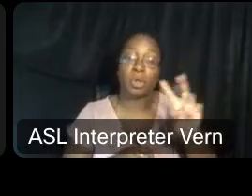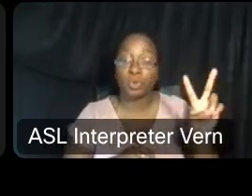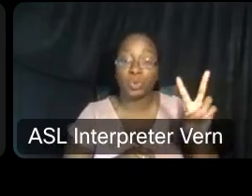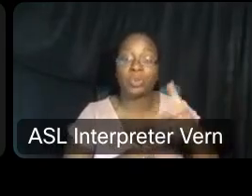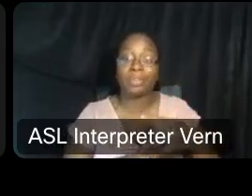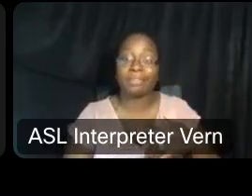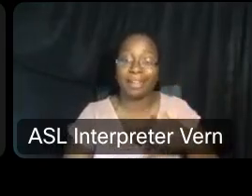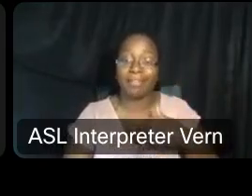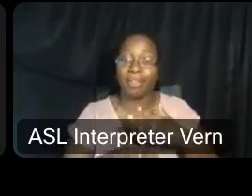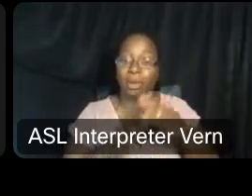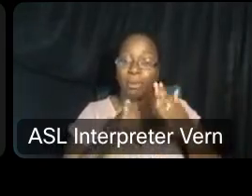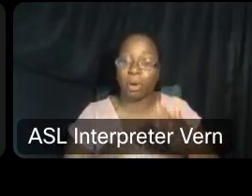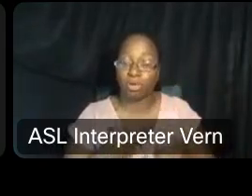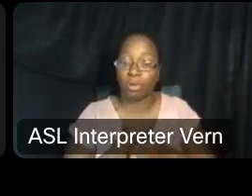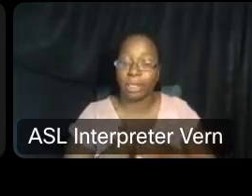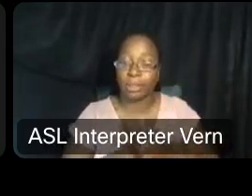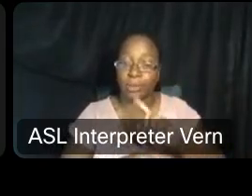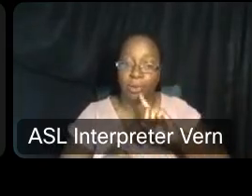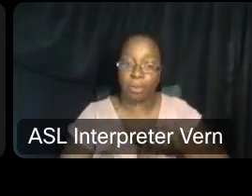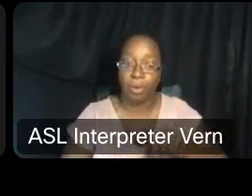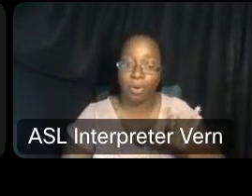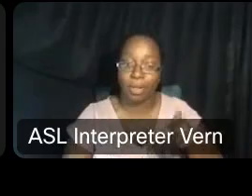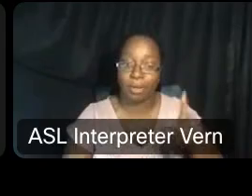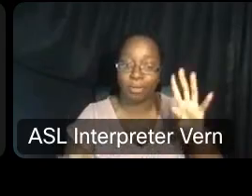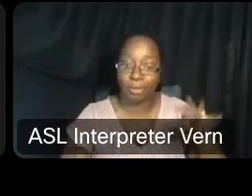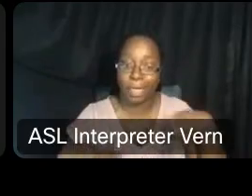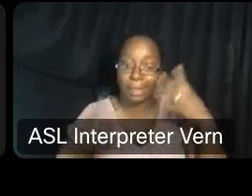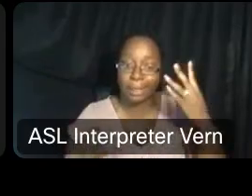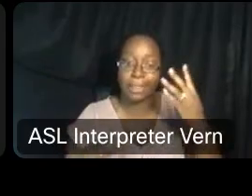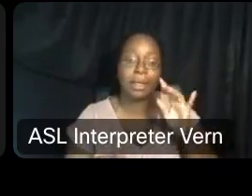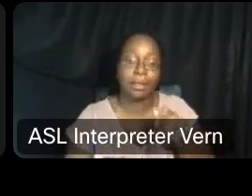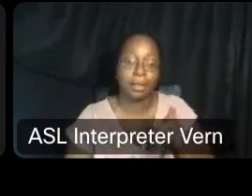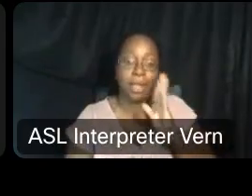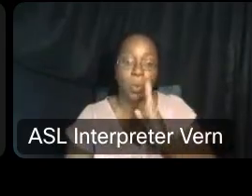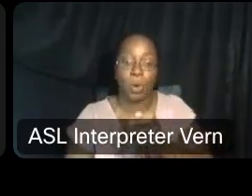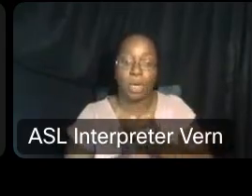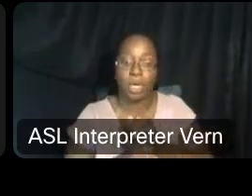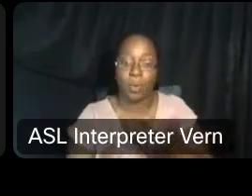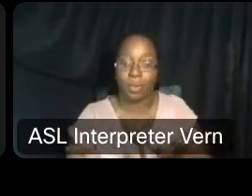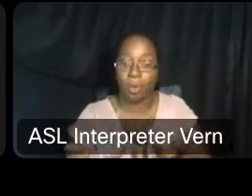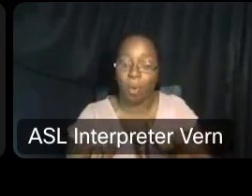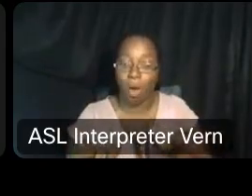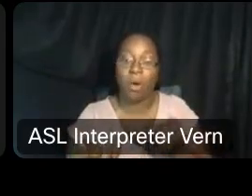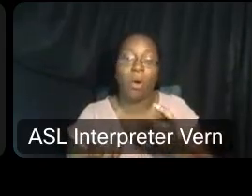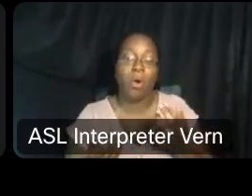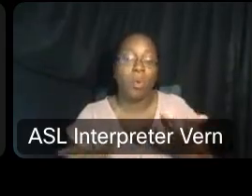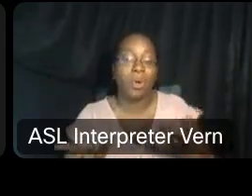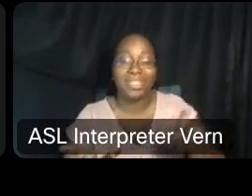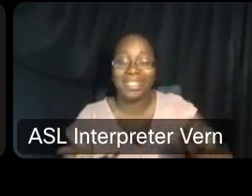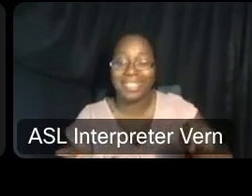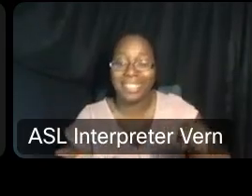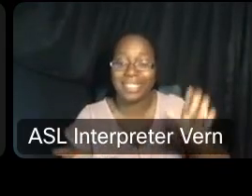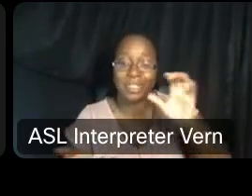upset. Of these, half said their partner tried to prevent or discourage them from getting help or taking